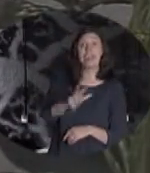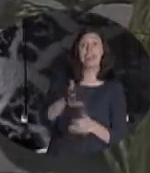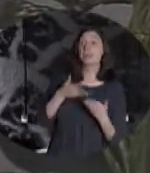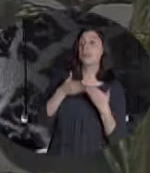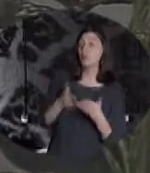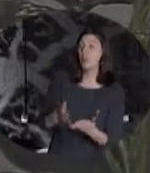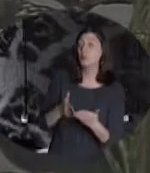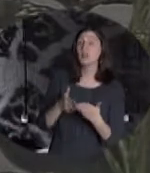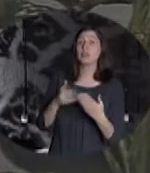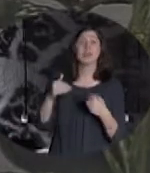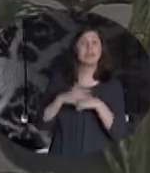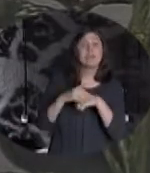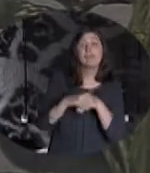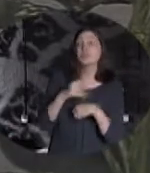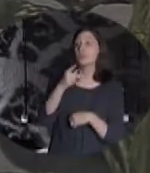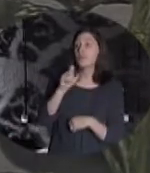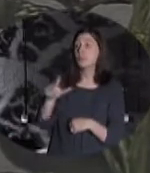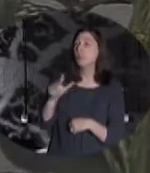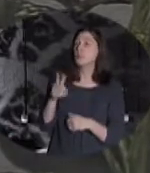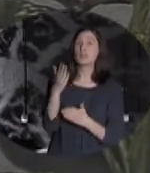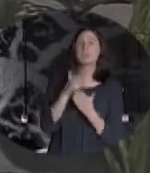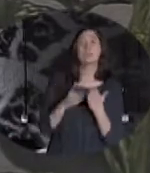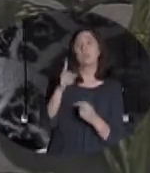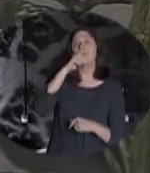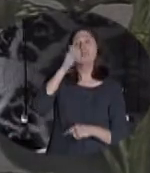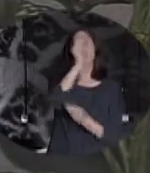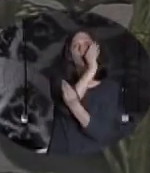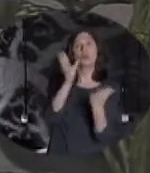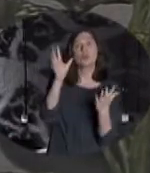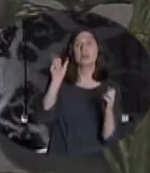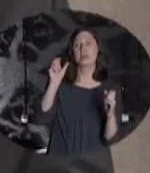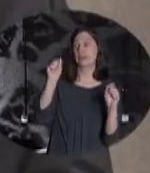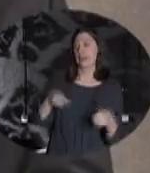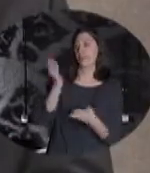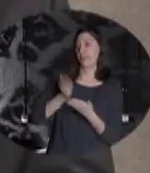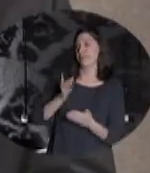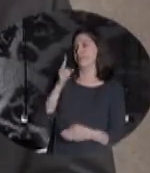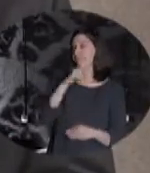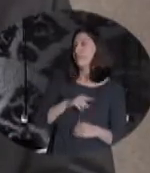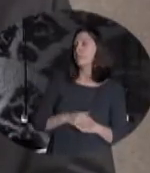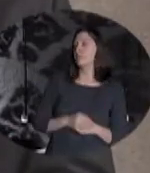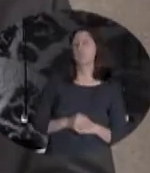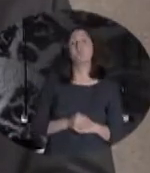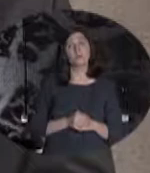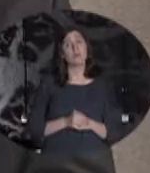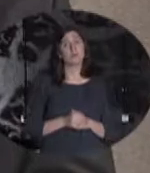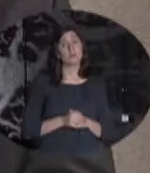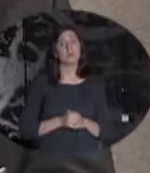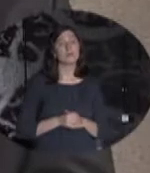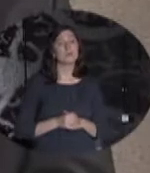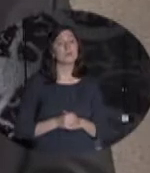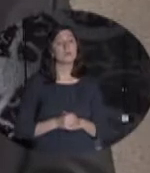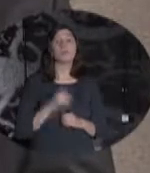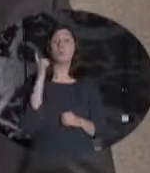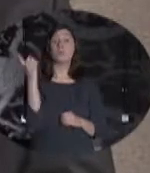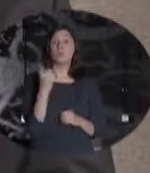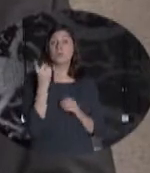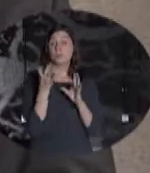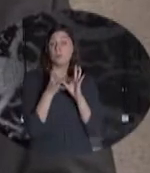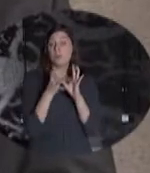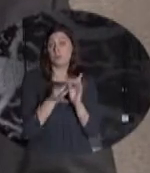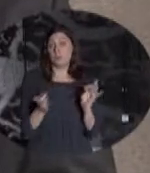beach and pools, what are some myths that we can kind of debunk with all of these? Sure. You know, we always talk